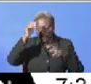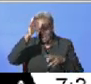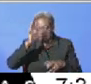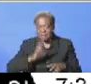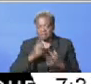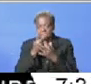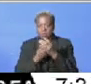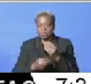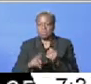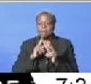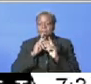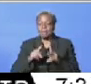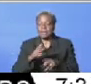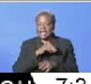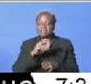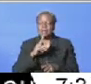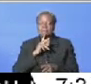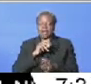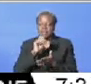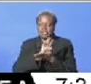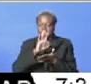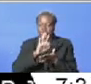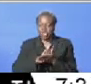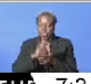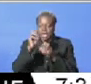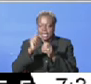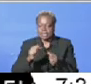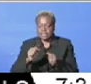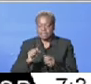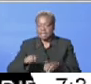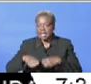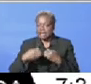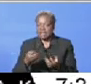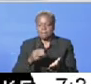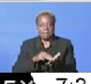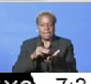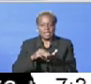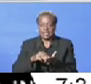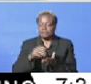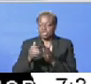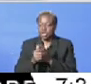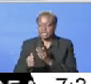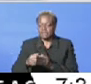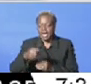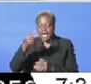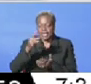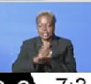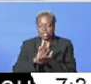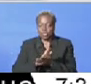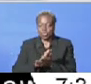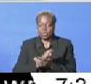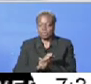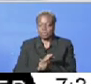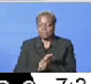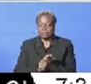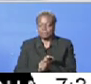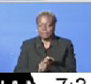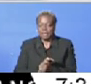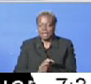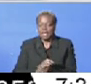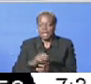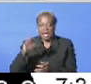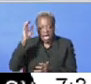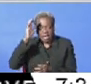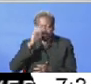private school system, awarding millions of dollars in educational scholarships. 2004 Gentleman of the Year, now coastal engineer